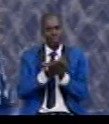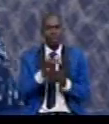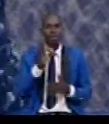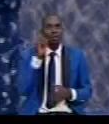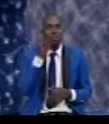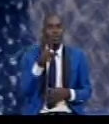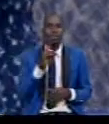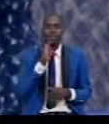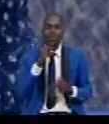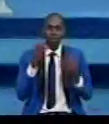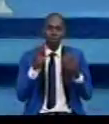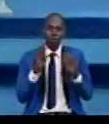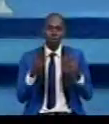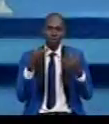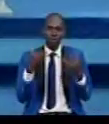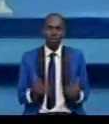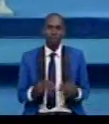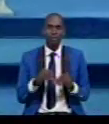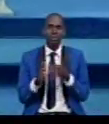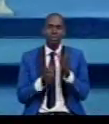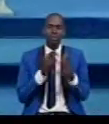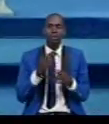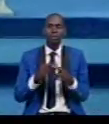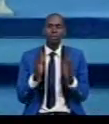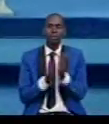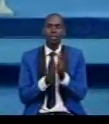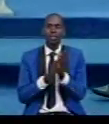name. Praise the Lord.